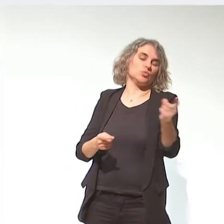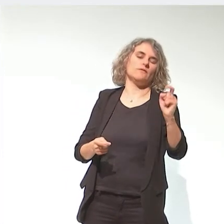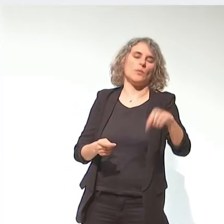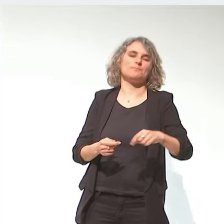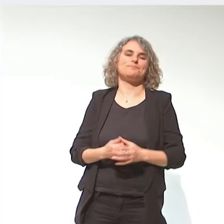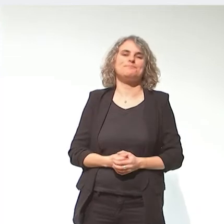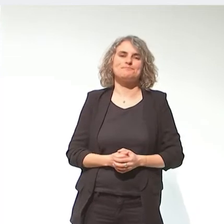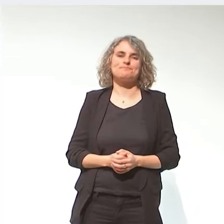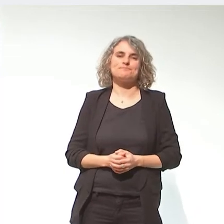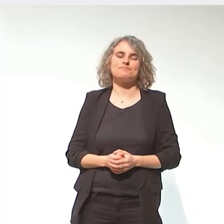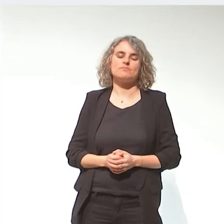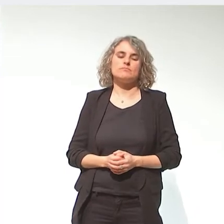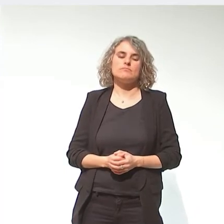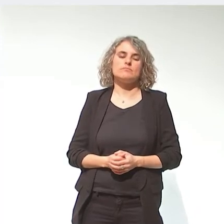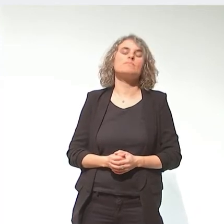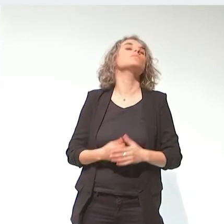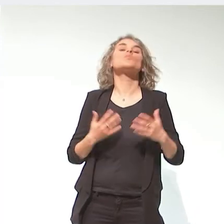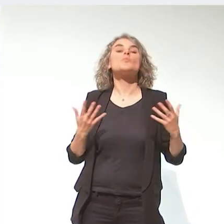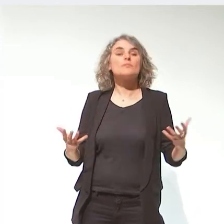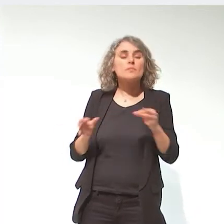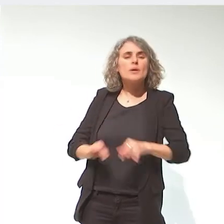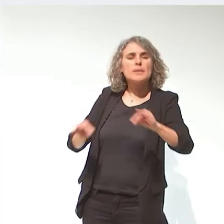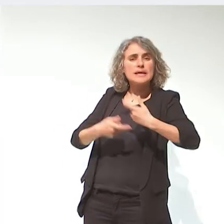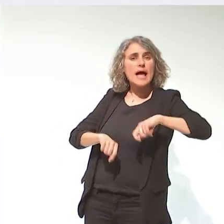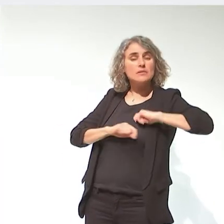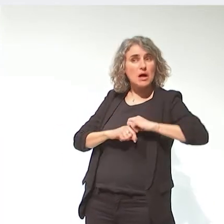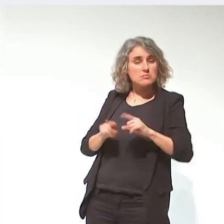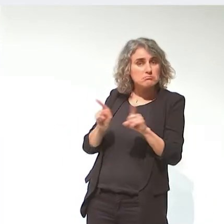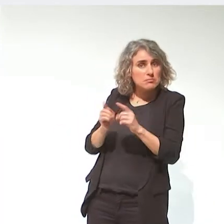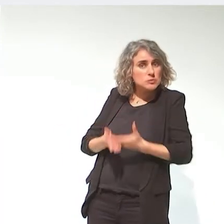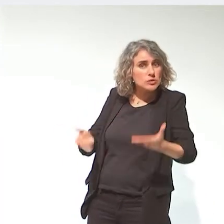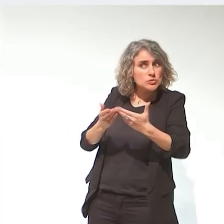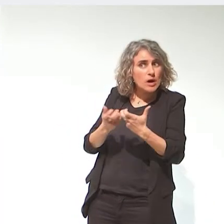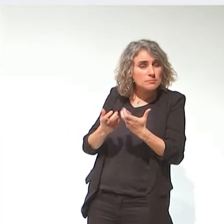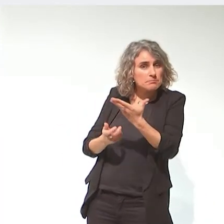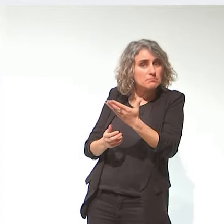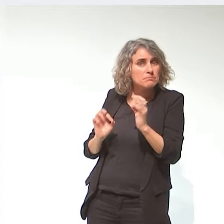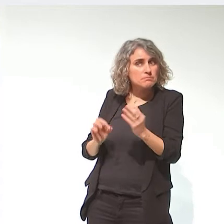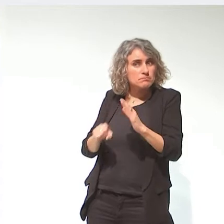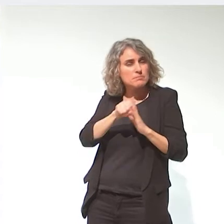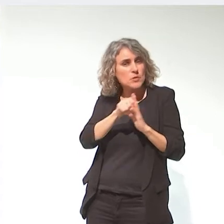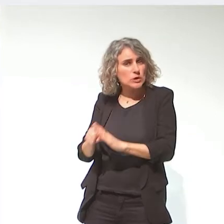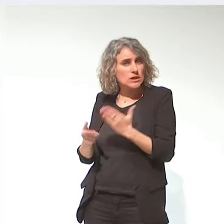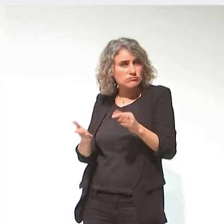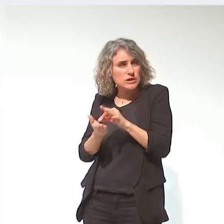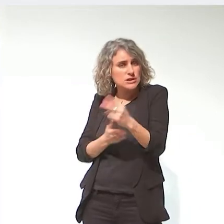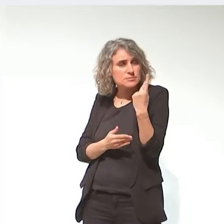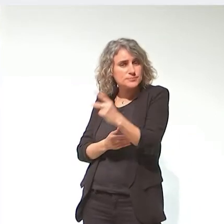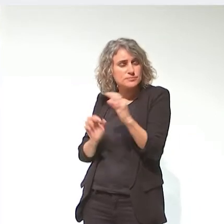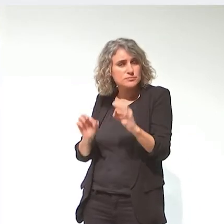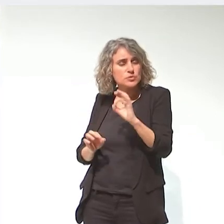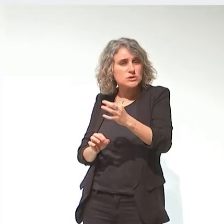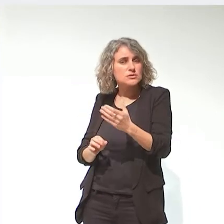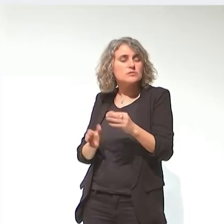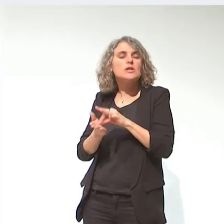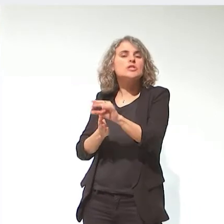chose d'important. Est-ce qu'il en est de... What about you in Spain? what